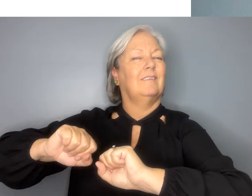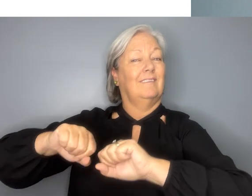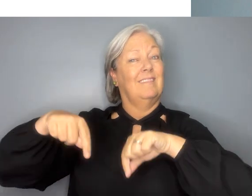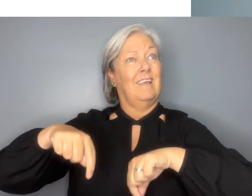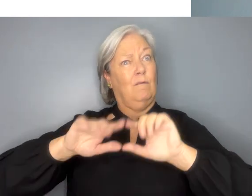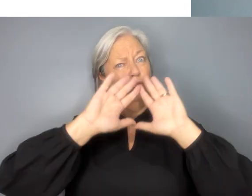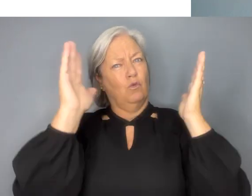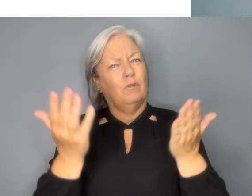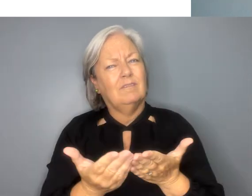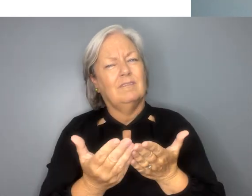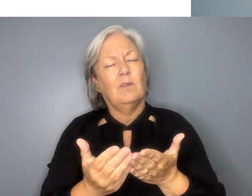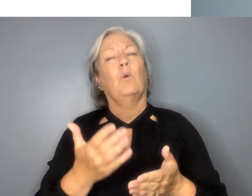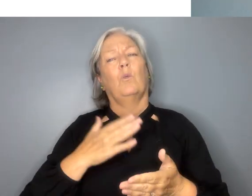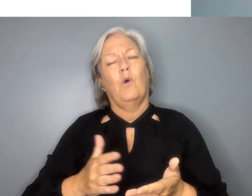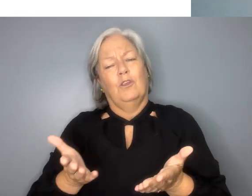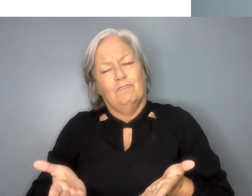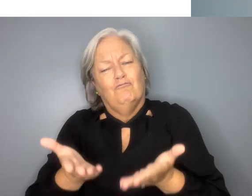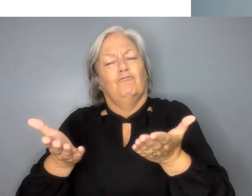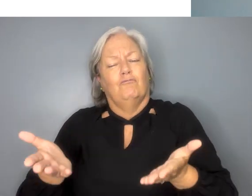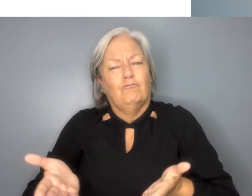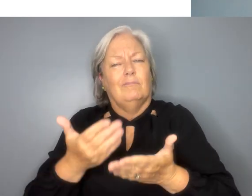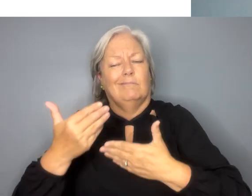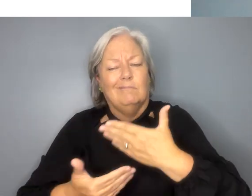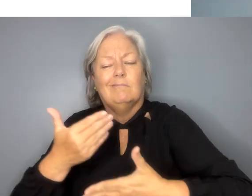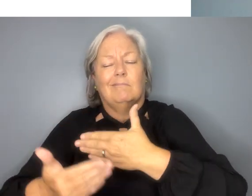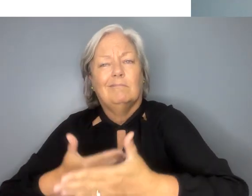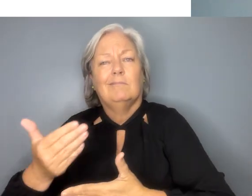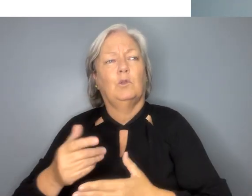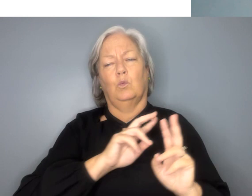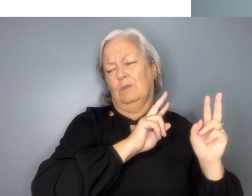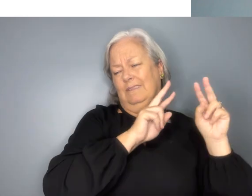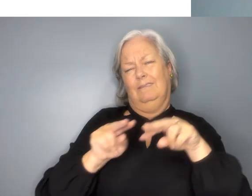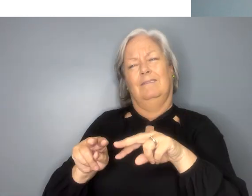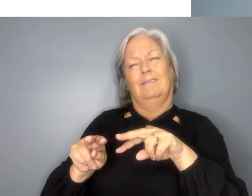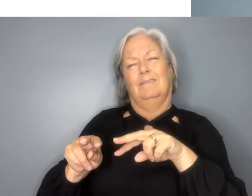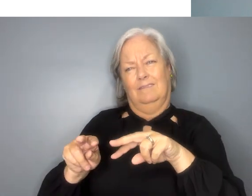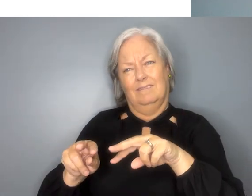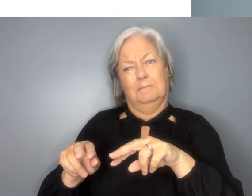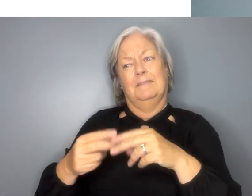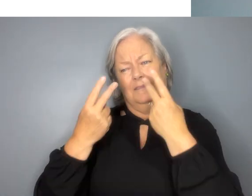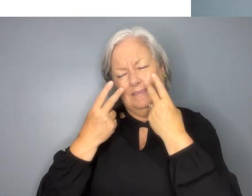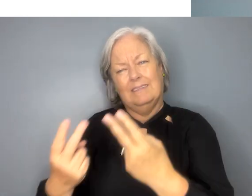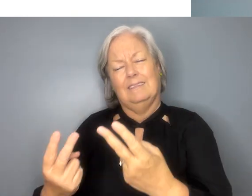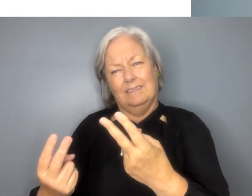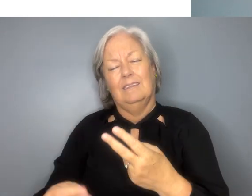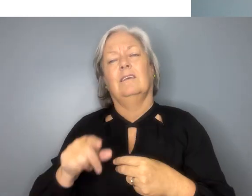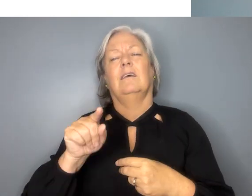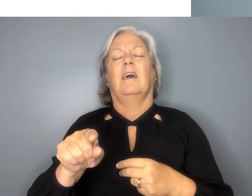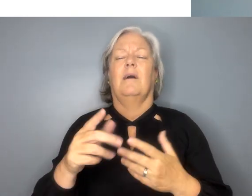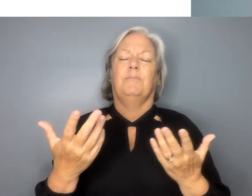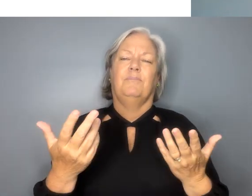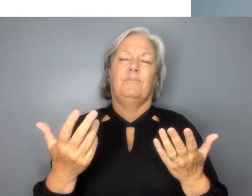quite a serious progress in identifying and the visibility of